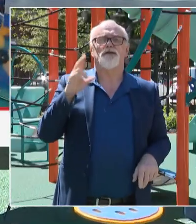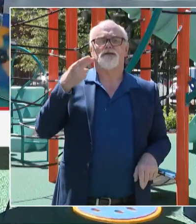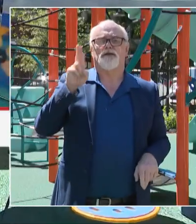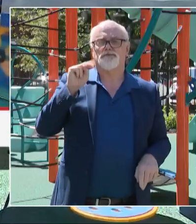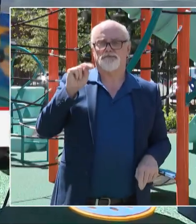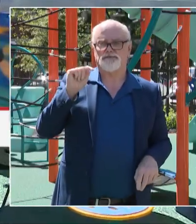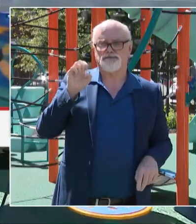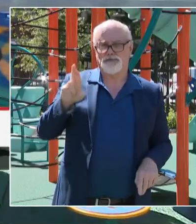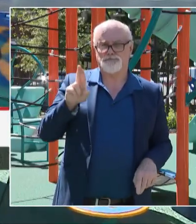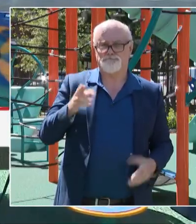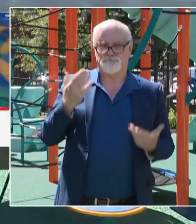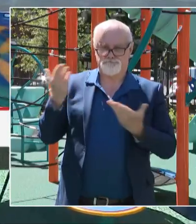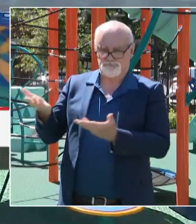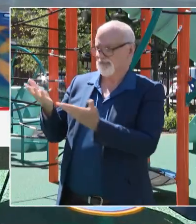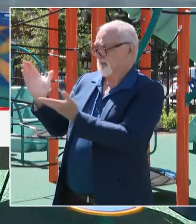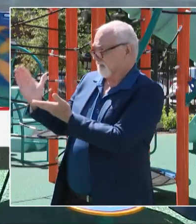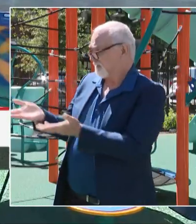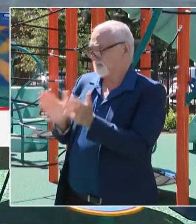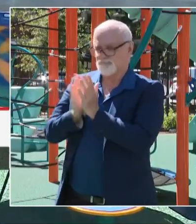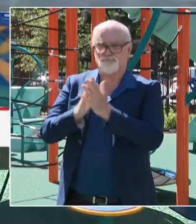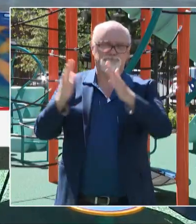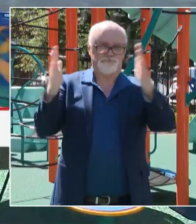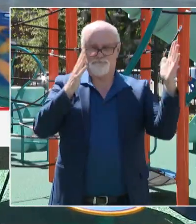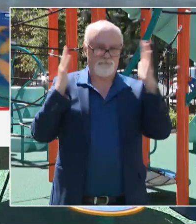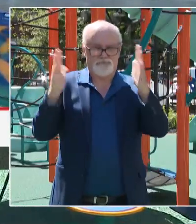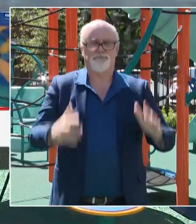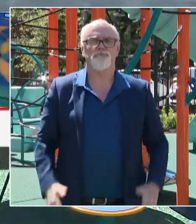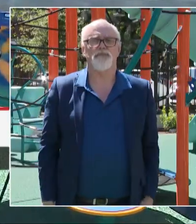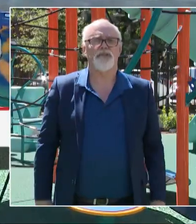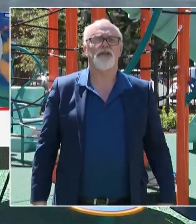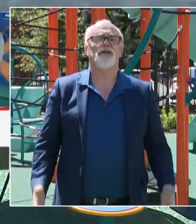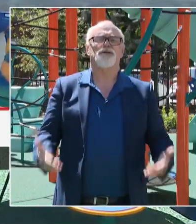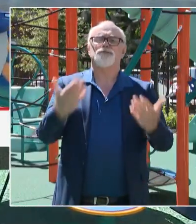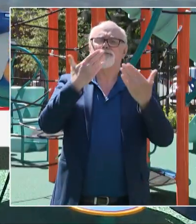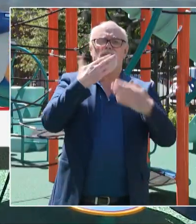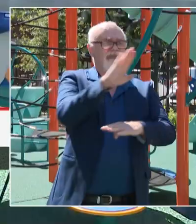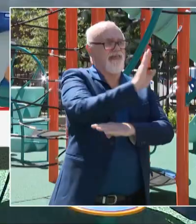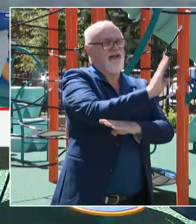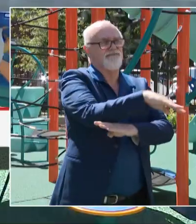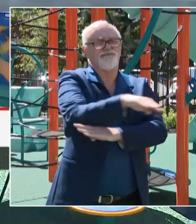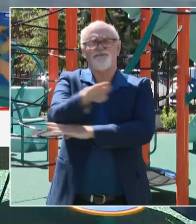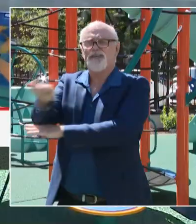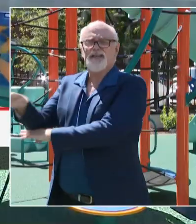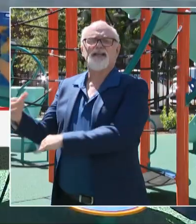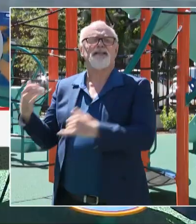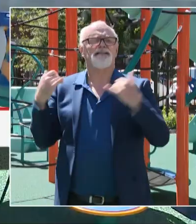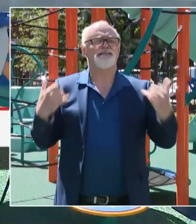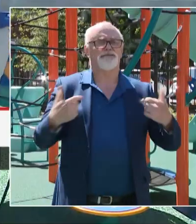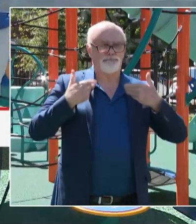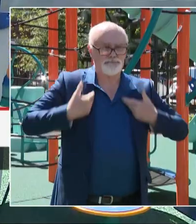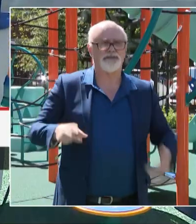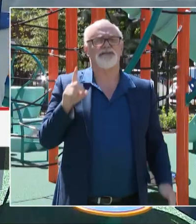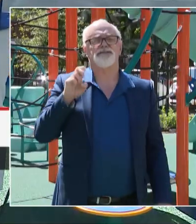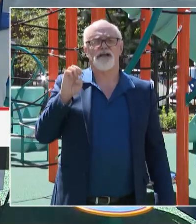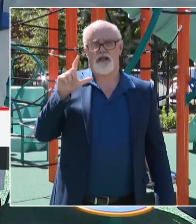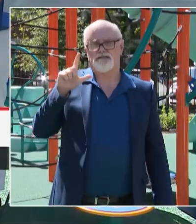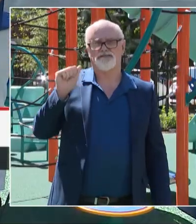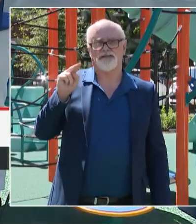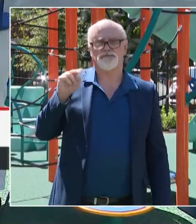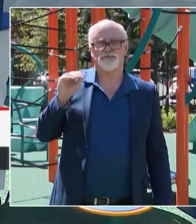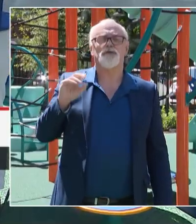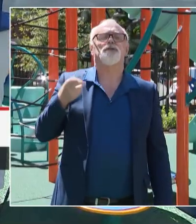Good morning, everyone. Again, my name is Delano Hunter, and I'm proud to serve as the Director of the D.C. Department of